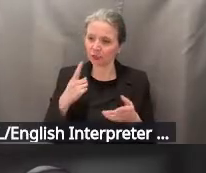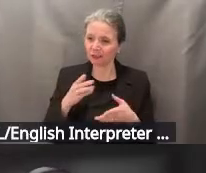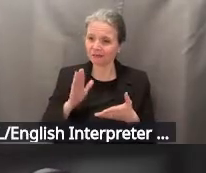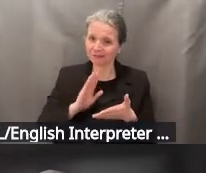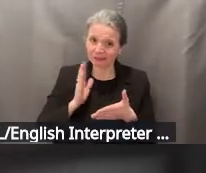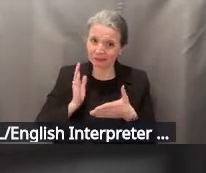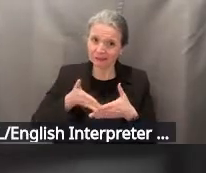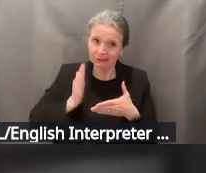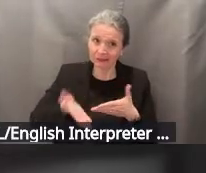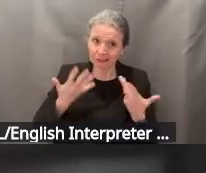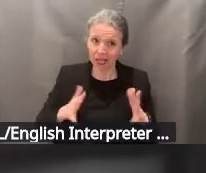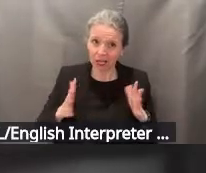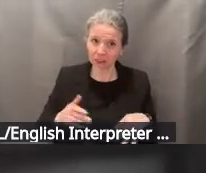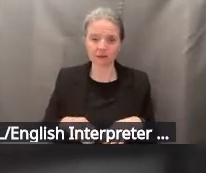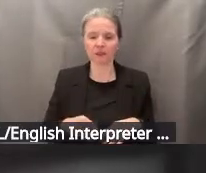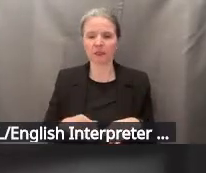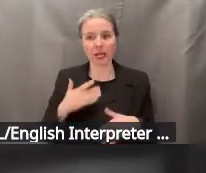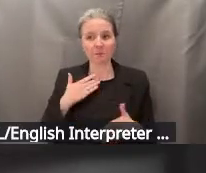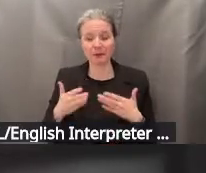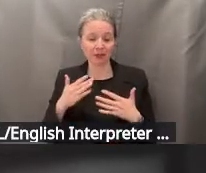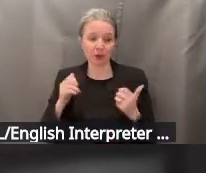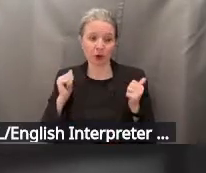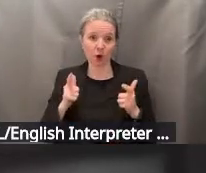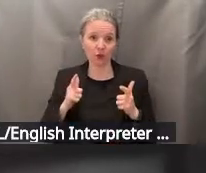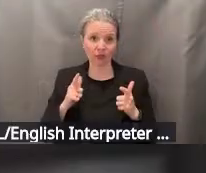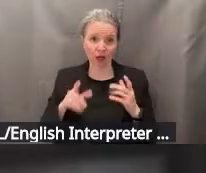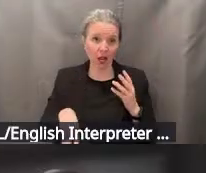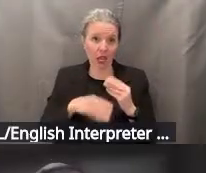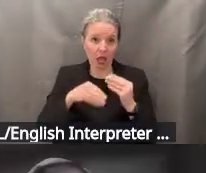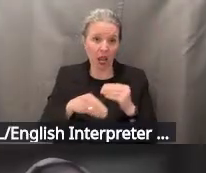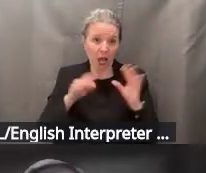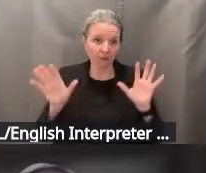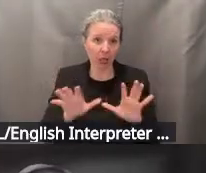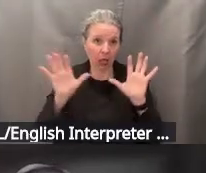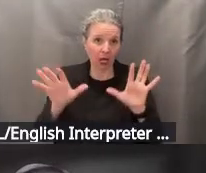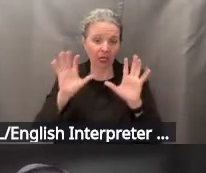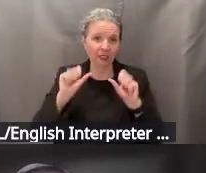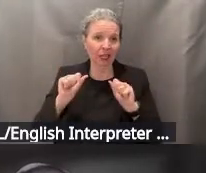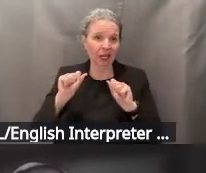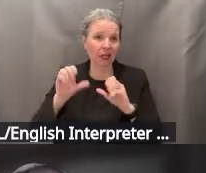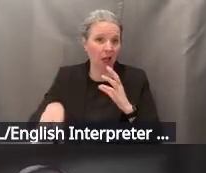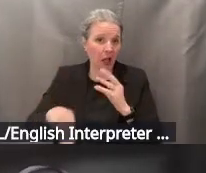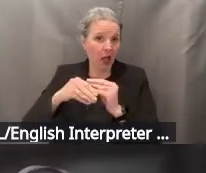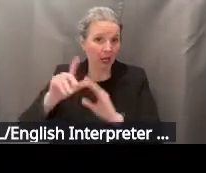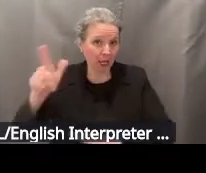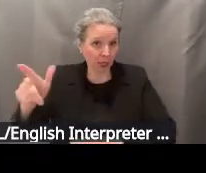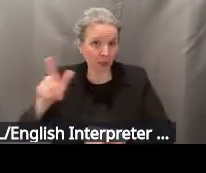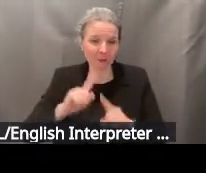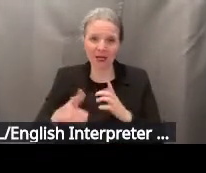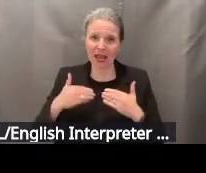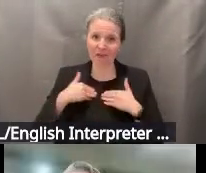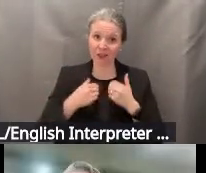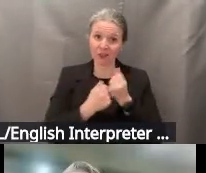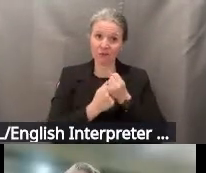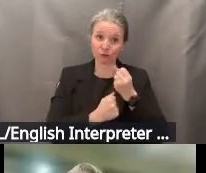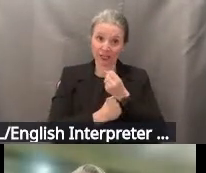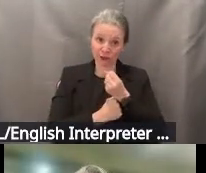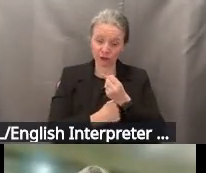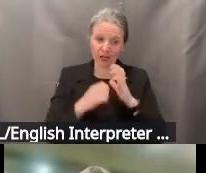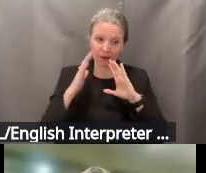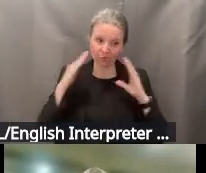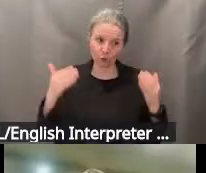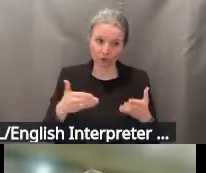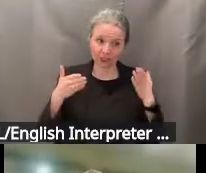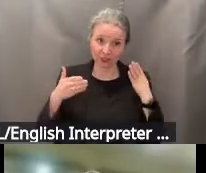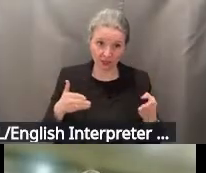done. And maybe all the accoutrements and all the other parts can come later, but having the foundation and focusing